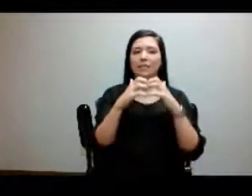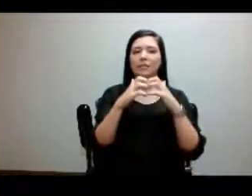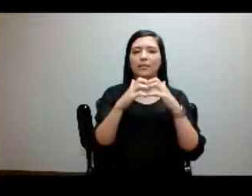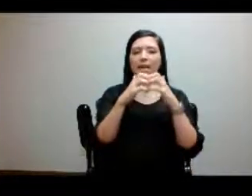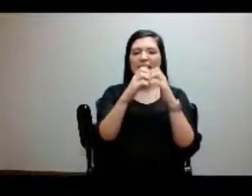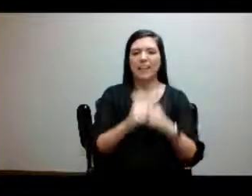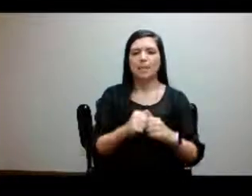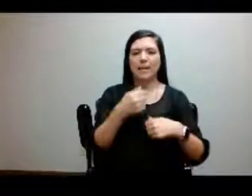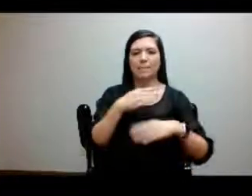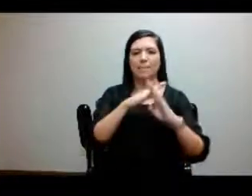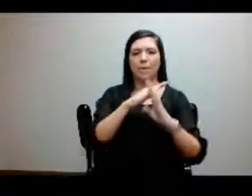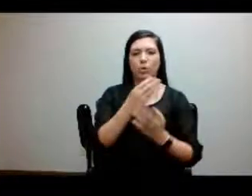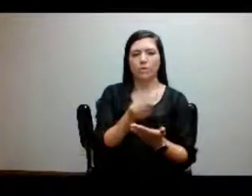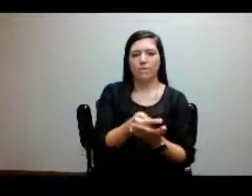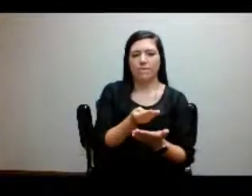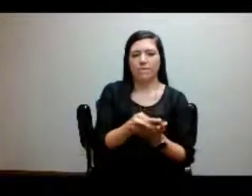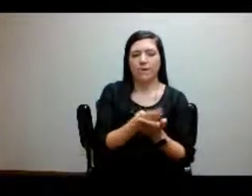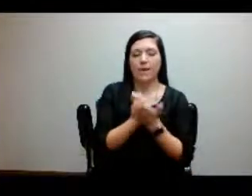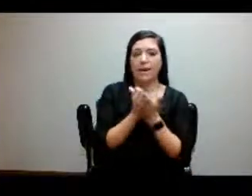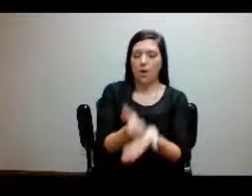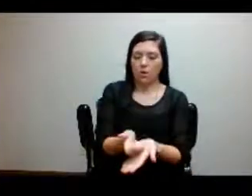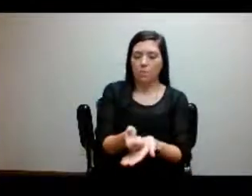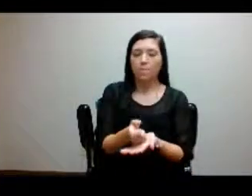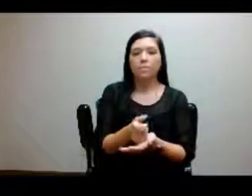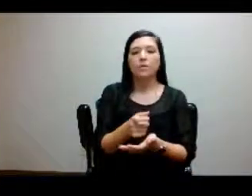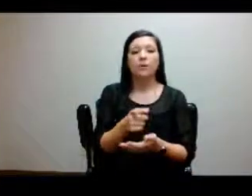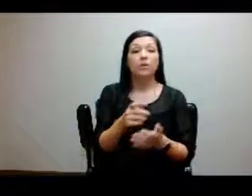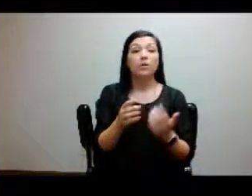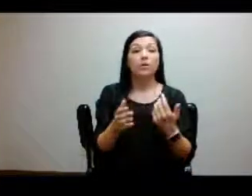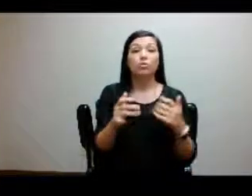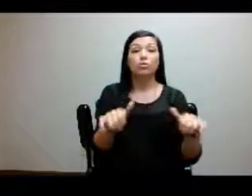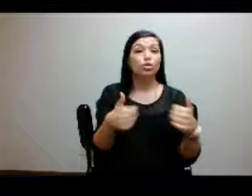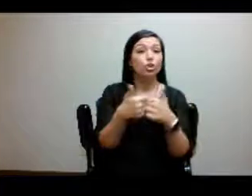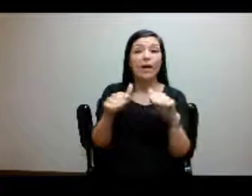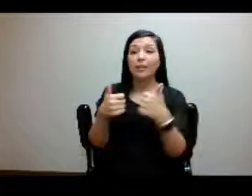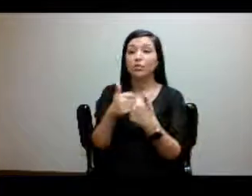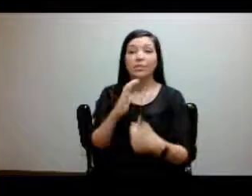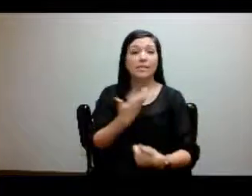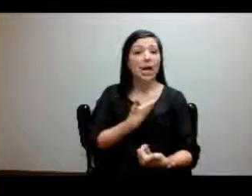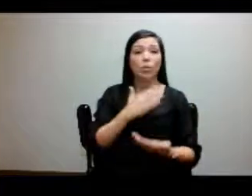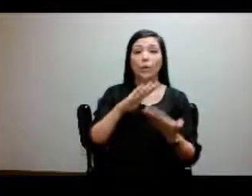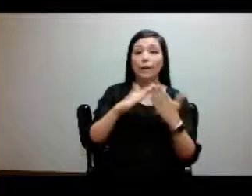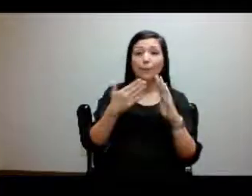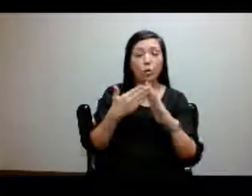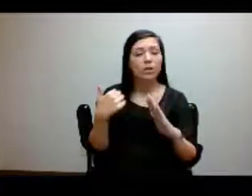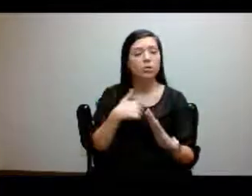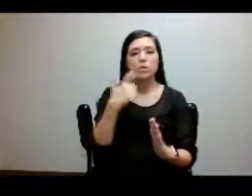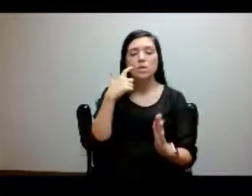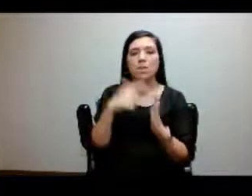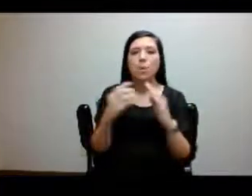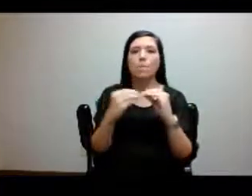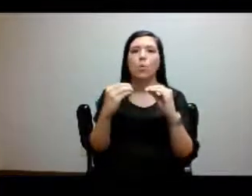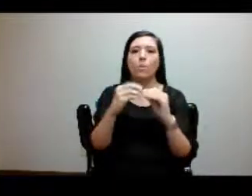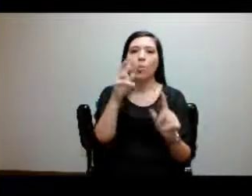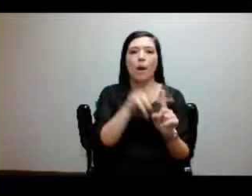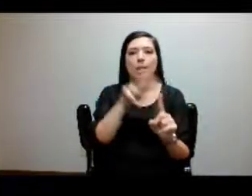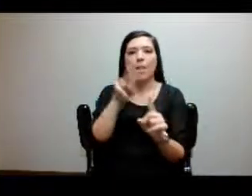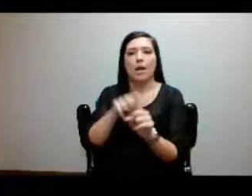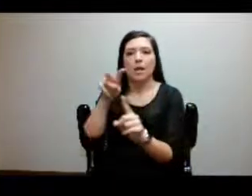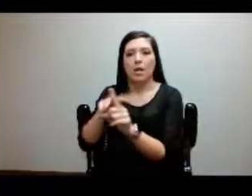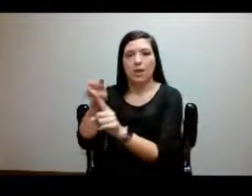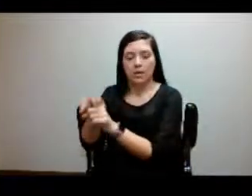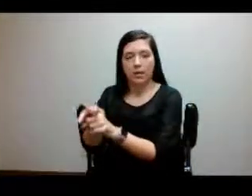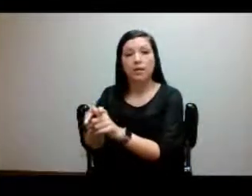into. Given the challenges our students and community faced, we saw huge increases in applications across the district. And as a result,